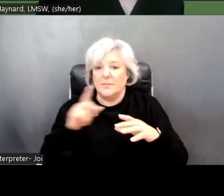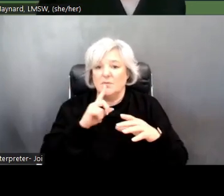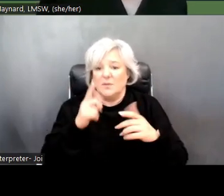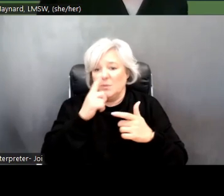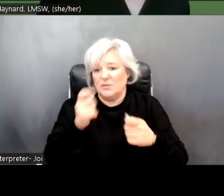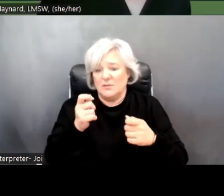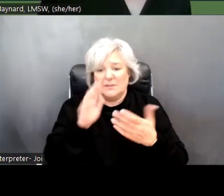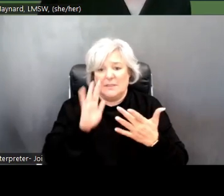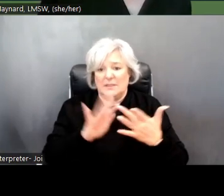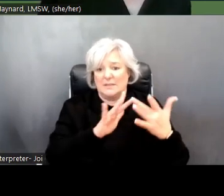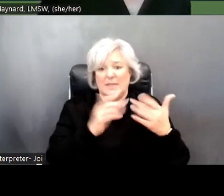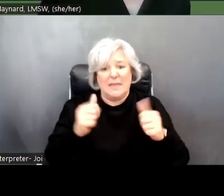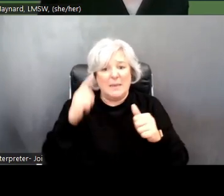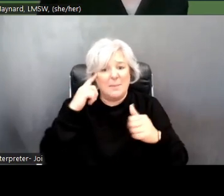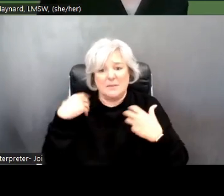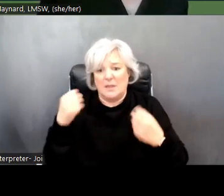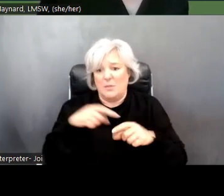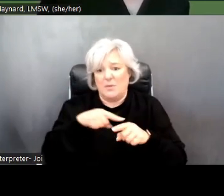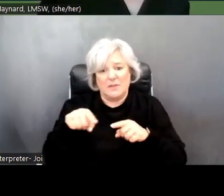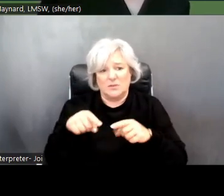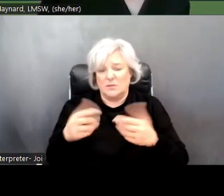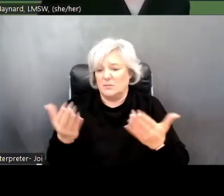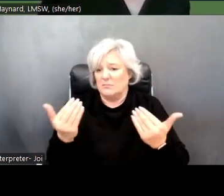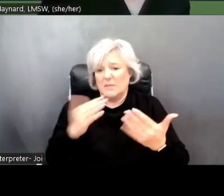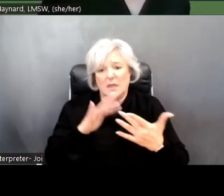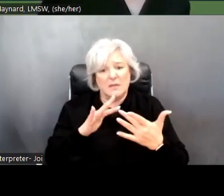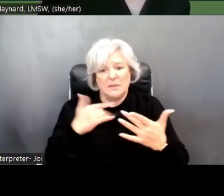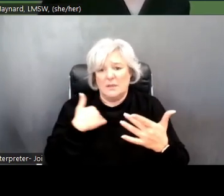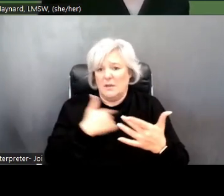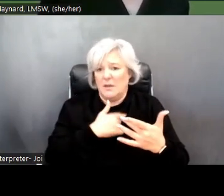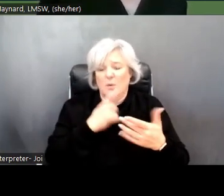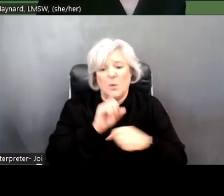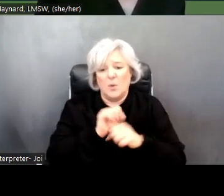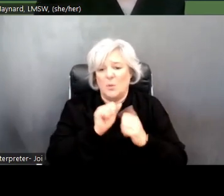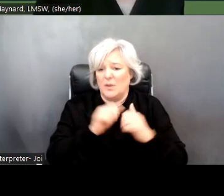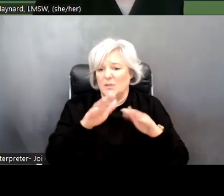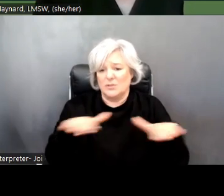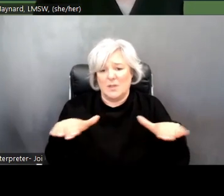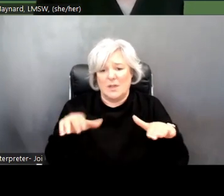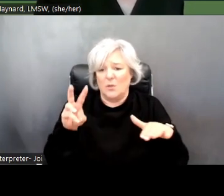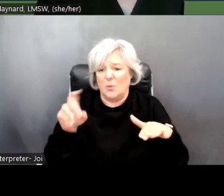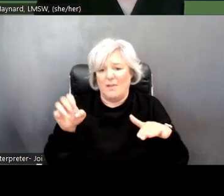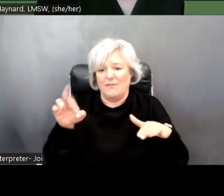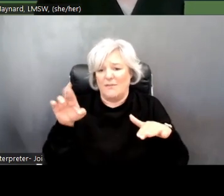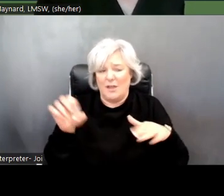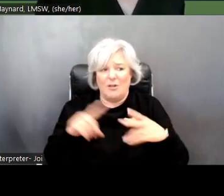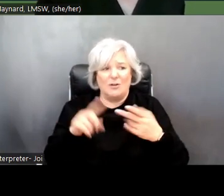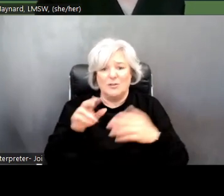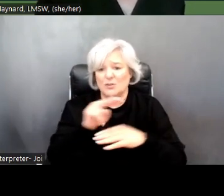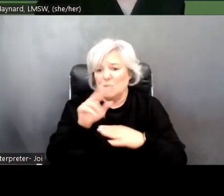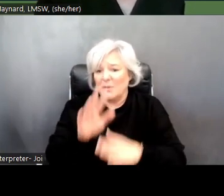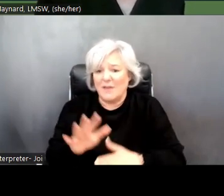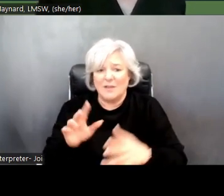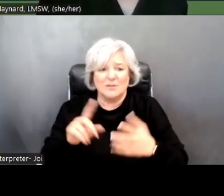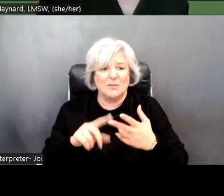in reaching out to mental health professionals. We work with child welfare professionals, child welfare supervisors, but we